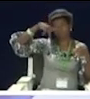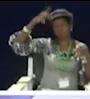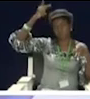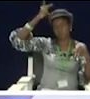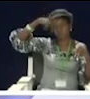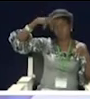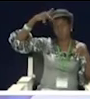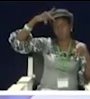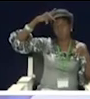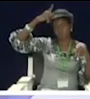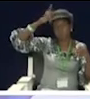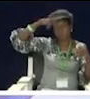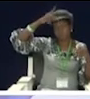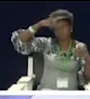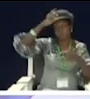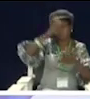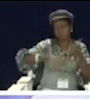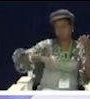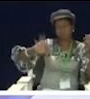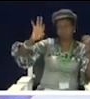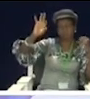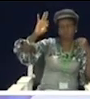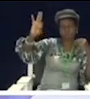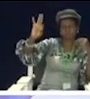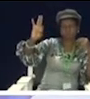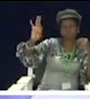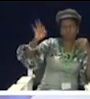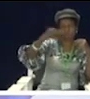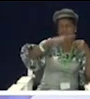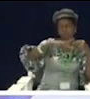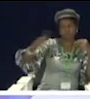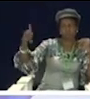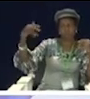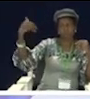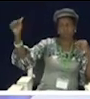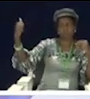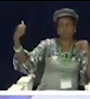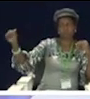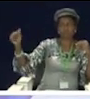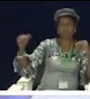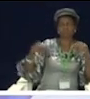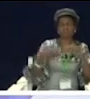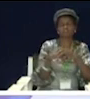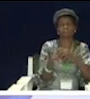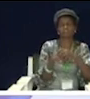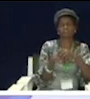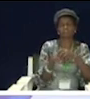10. Proverbs 9, verse 10.